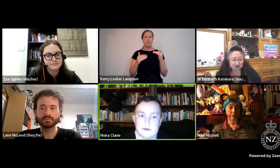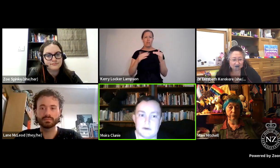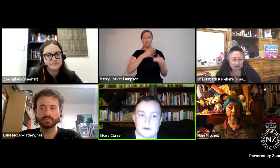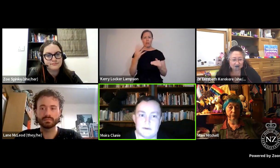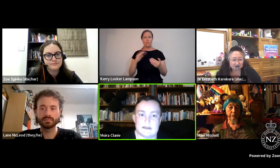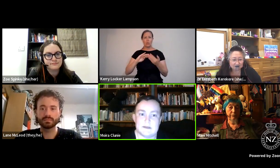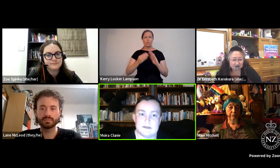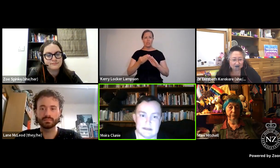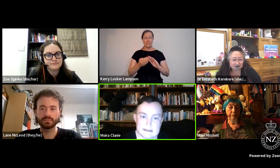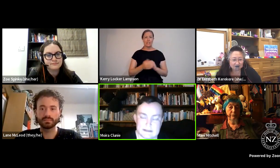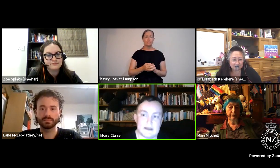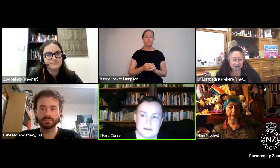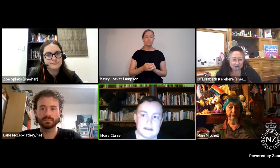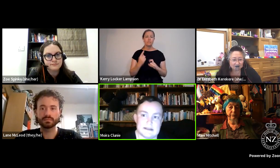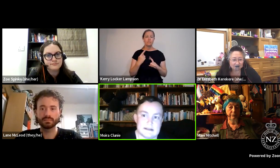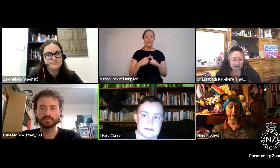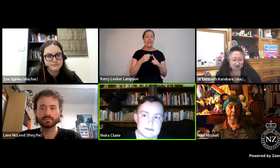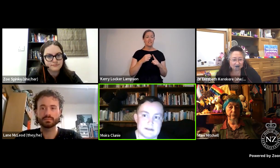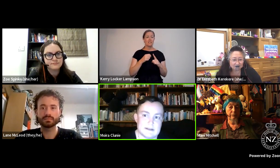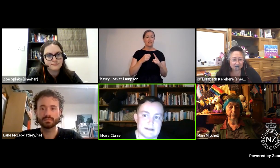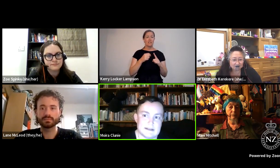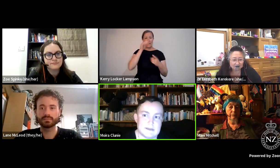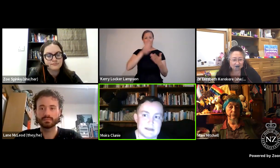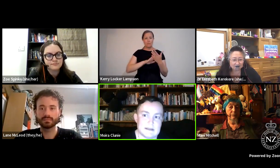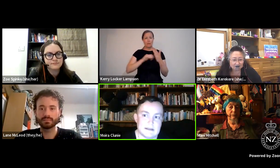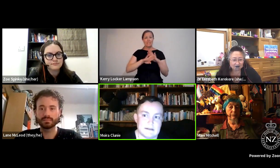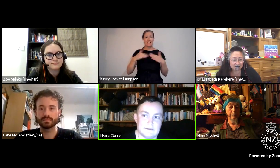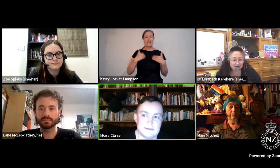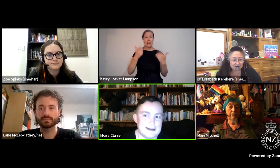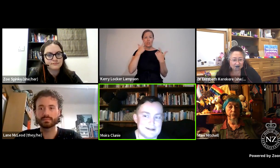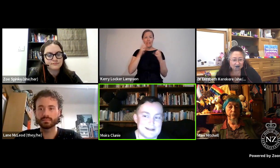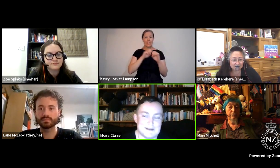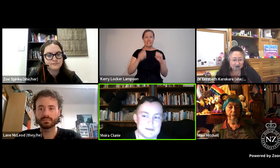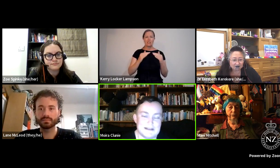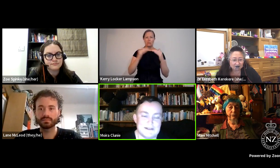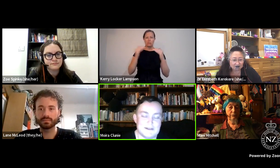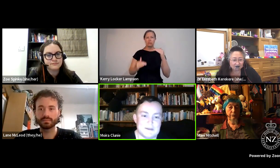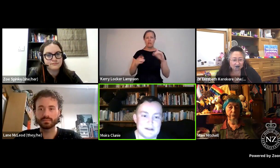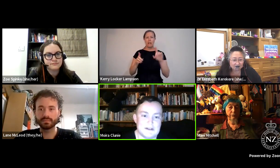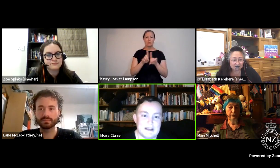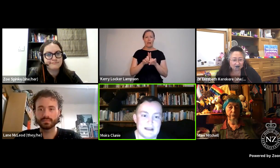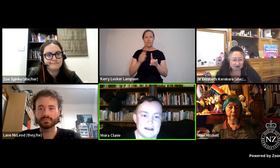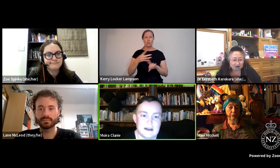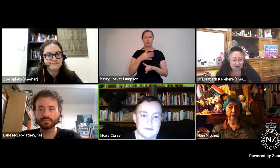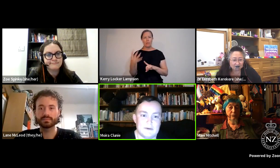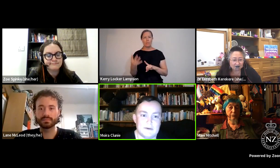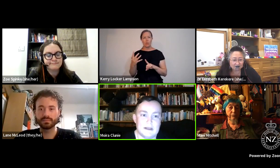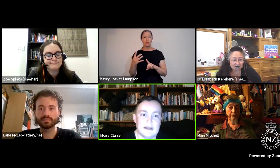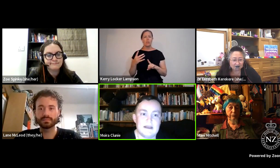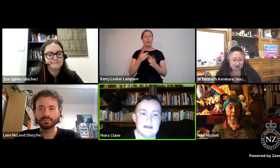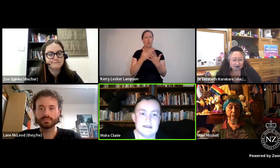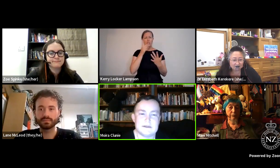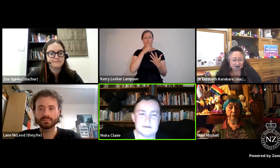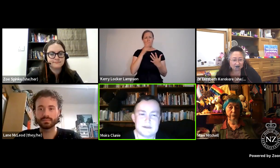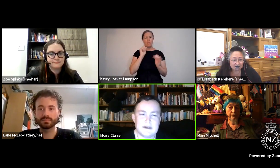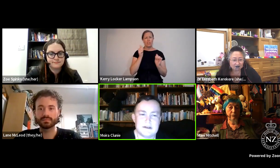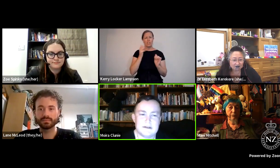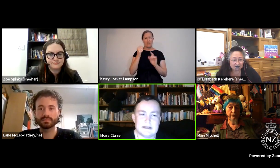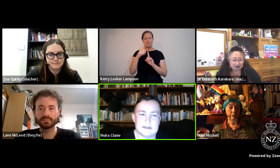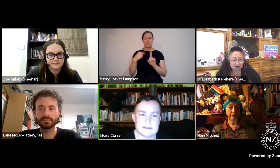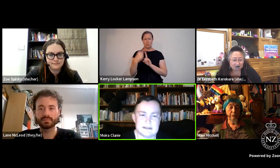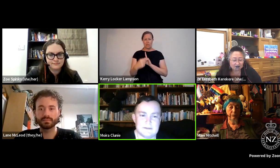and inequitable experiences of the healthcare system. So lots of us can speak to the health system being discriminatory and unhelpful. There's